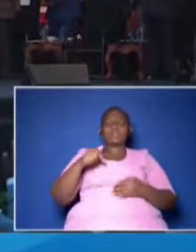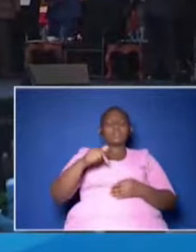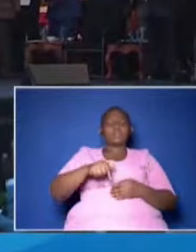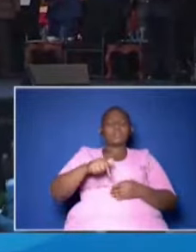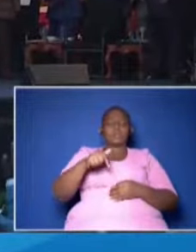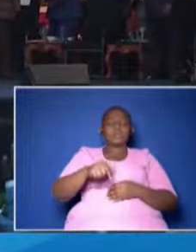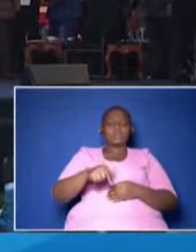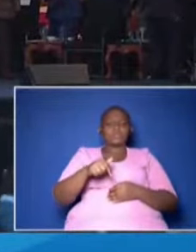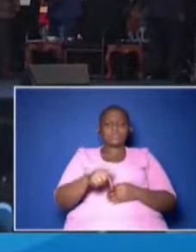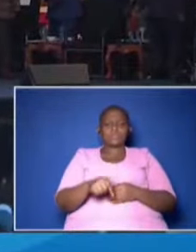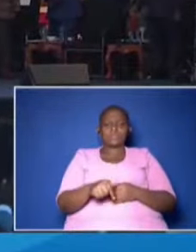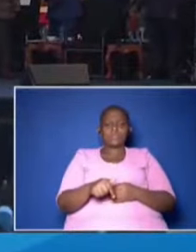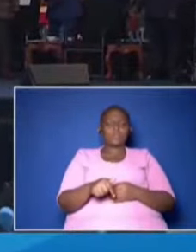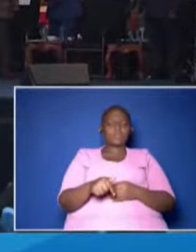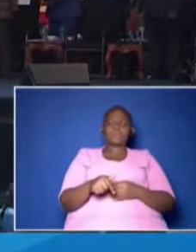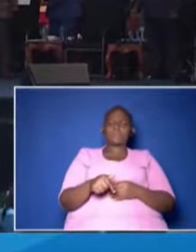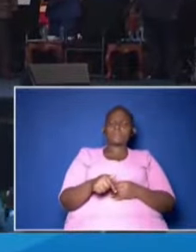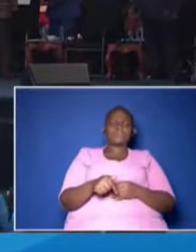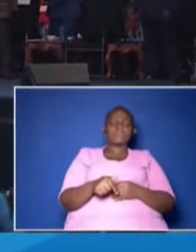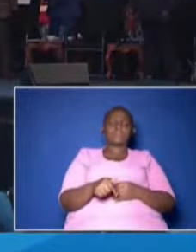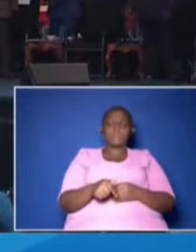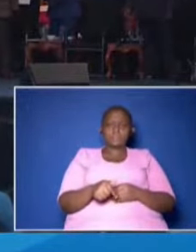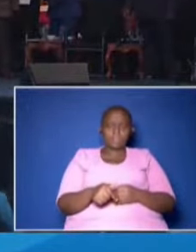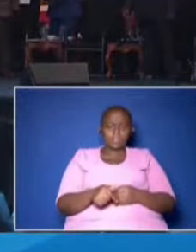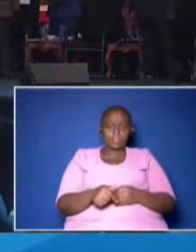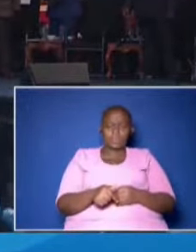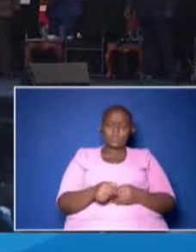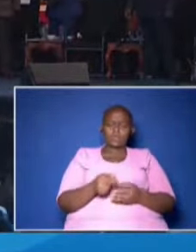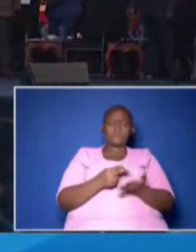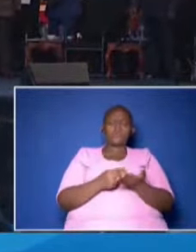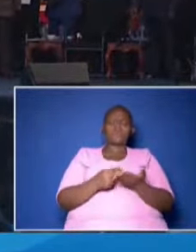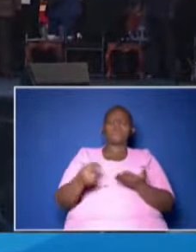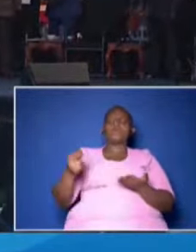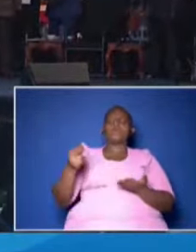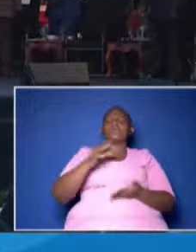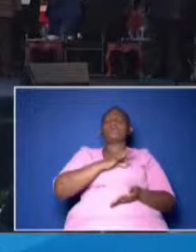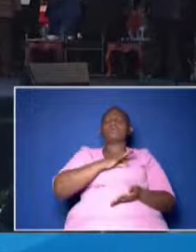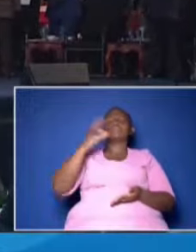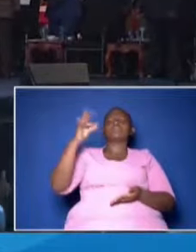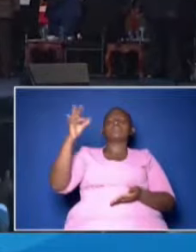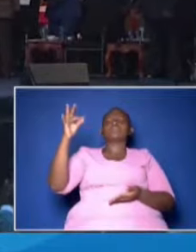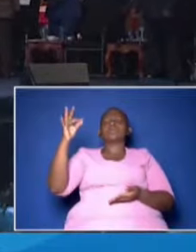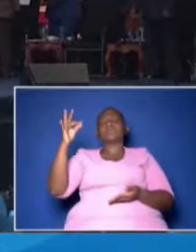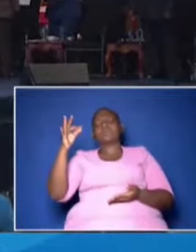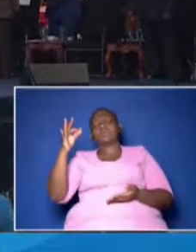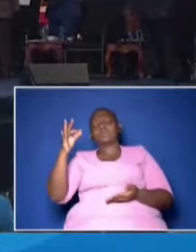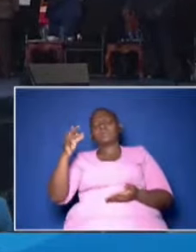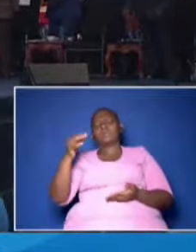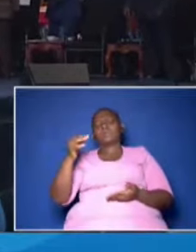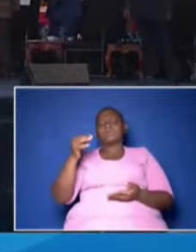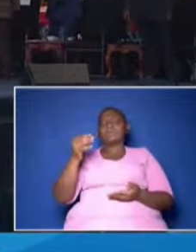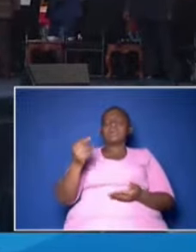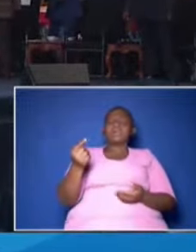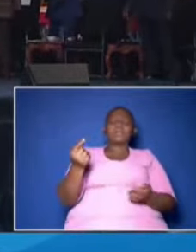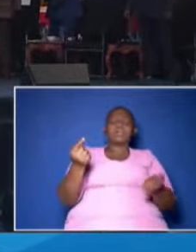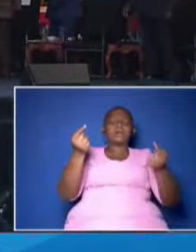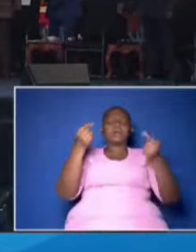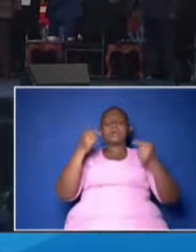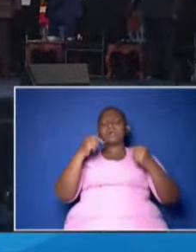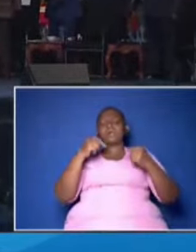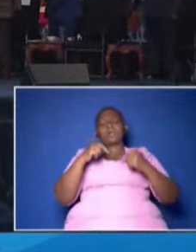weling this place Holy Spirit thou